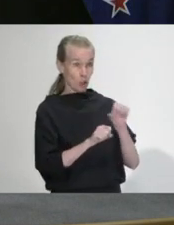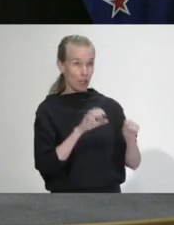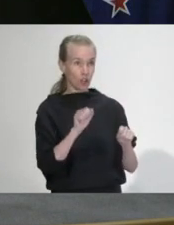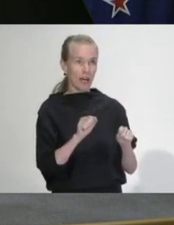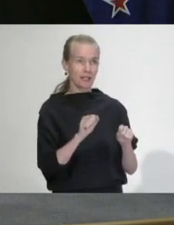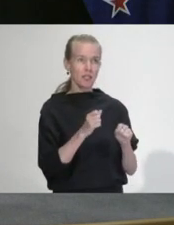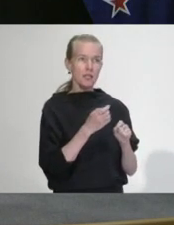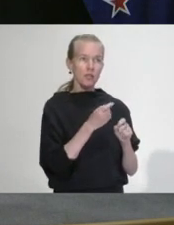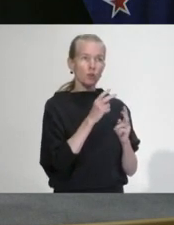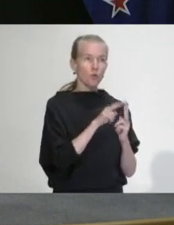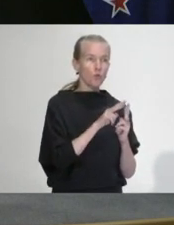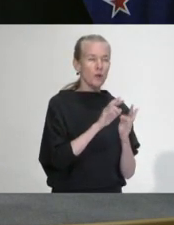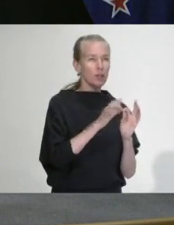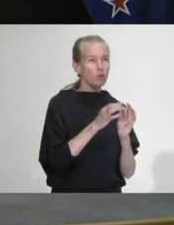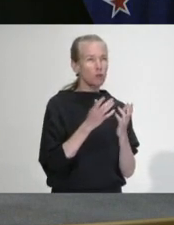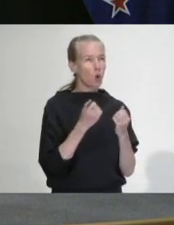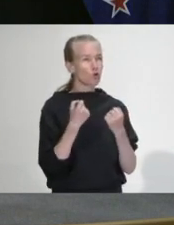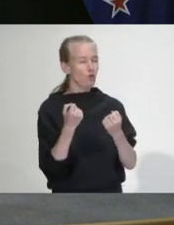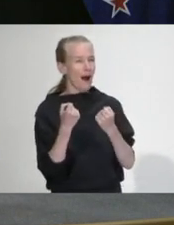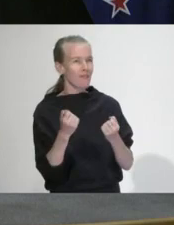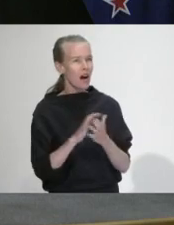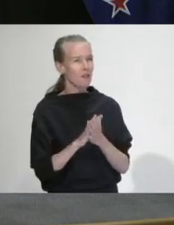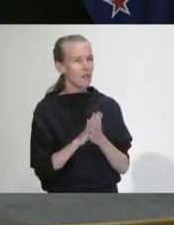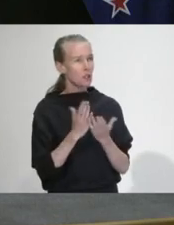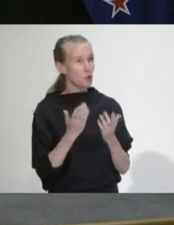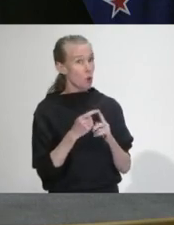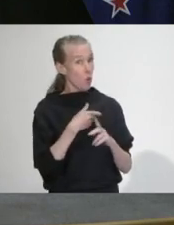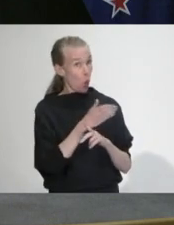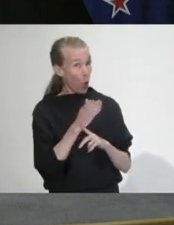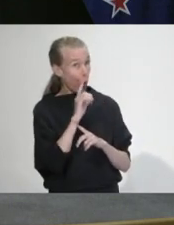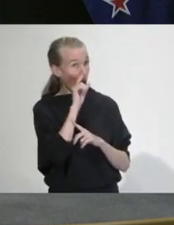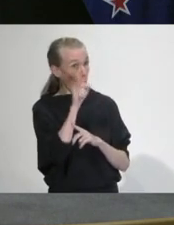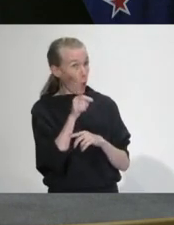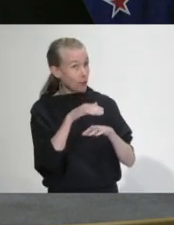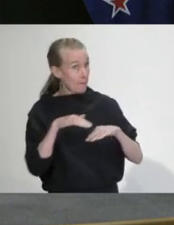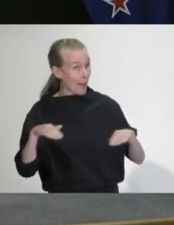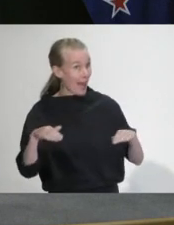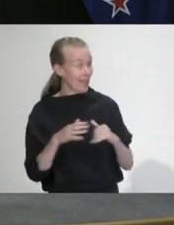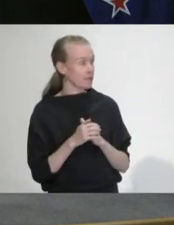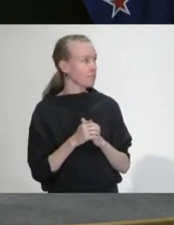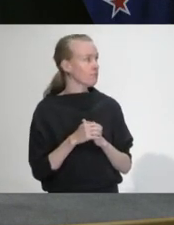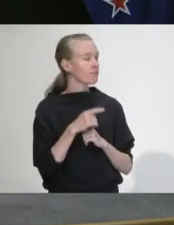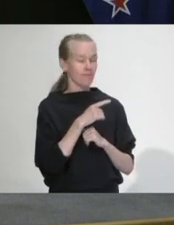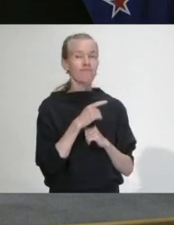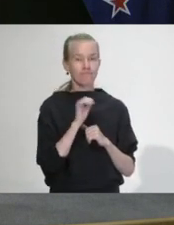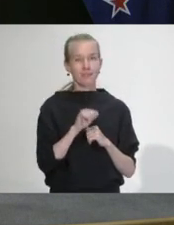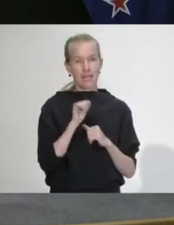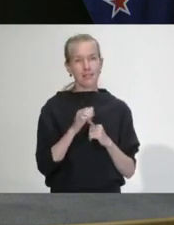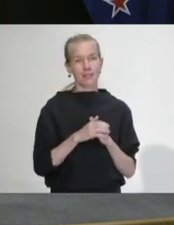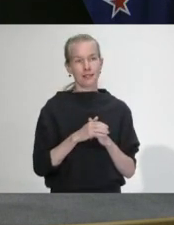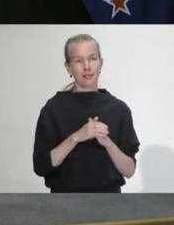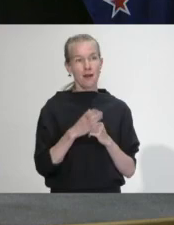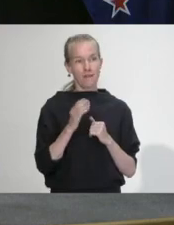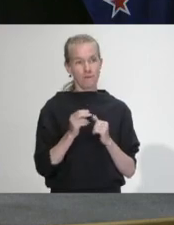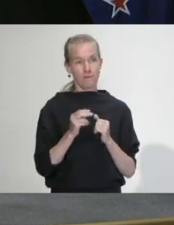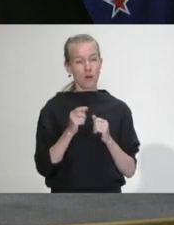Bay, or were some from other ports that also hosted the cruise ship? They were all Hawke's Bay, so it was they were local in the Hawke's Bay, and that's where we've seen the local